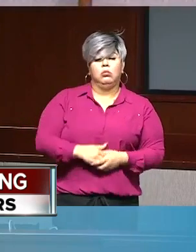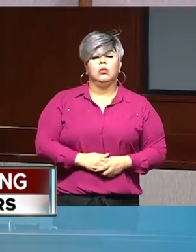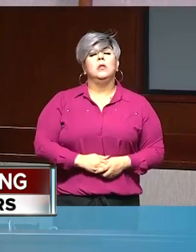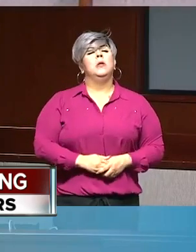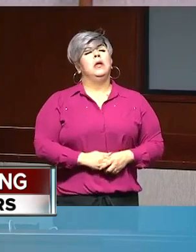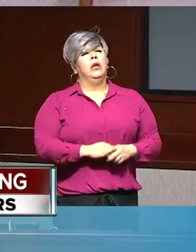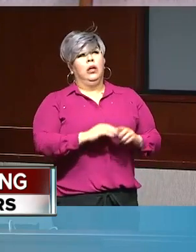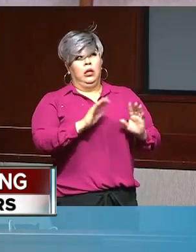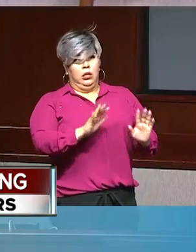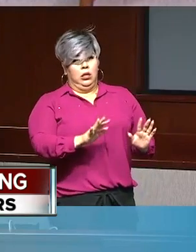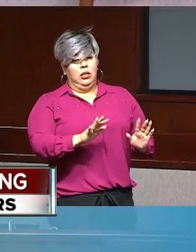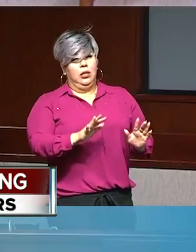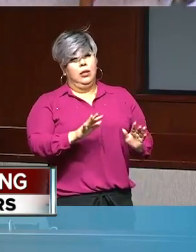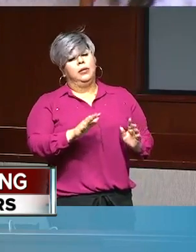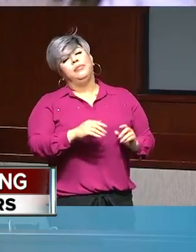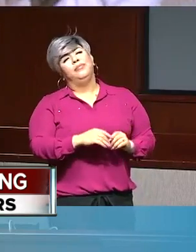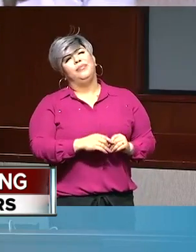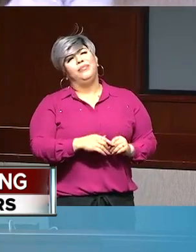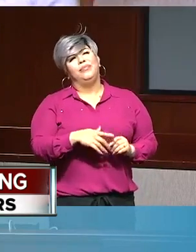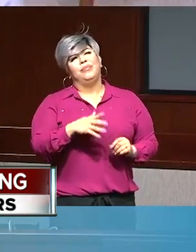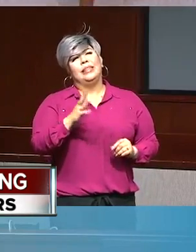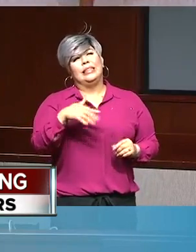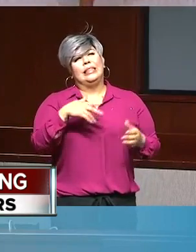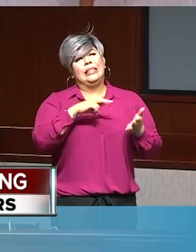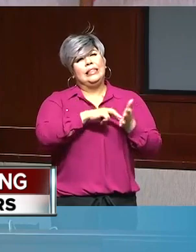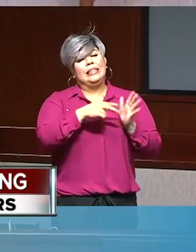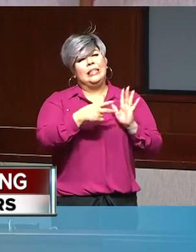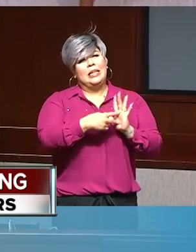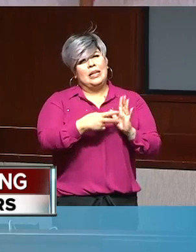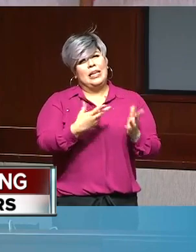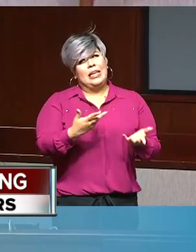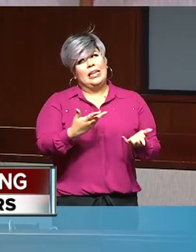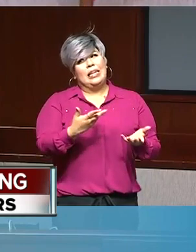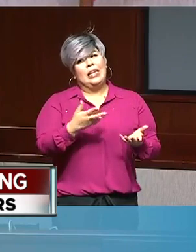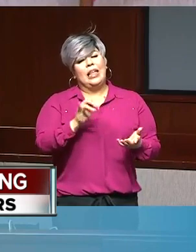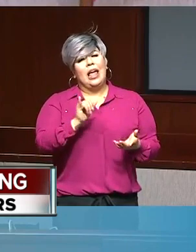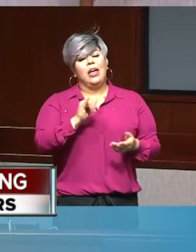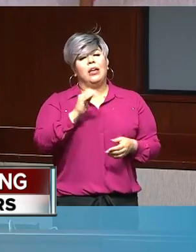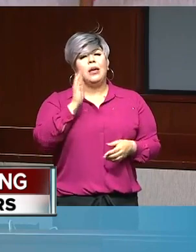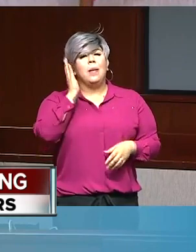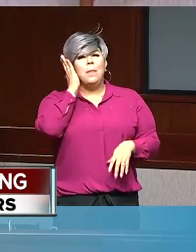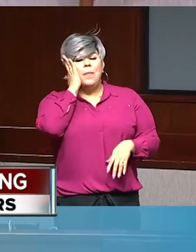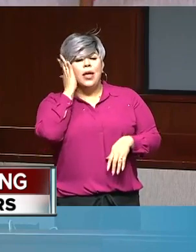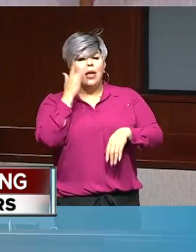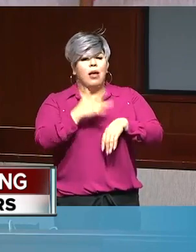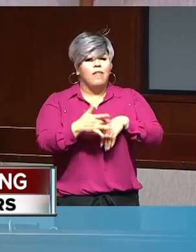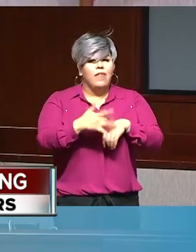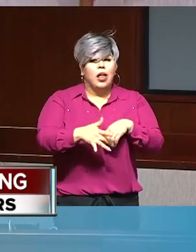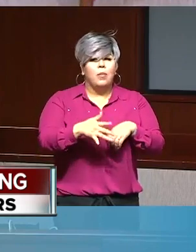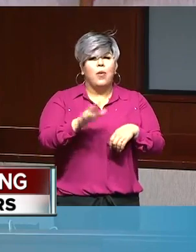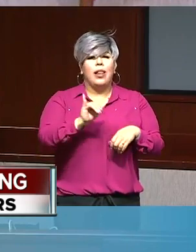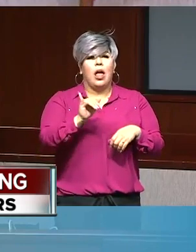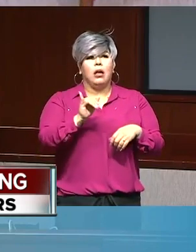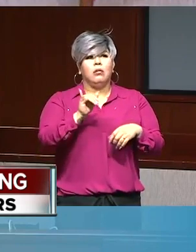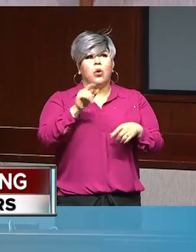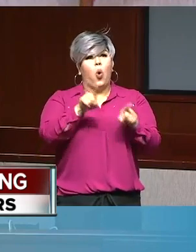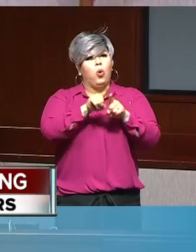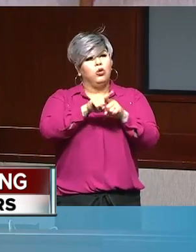And does that include, are we factoring in the number of beds available at the